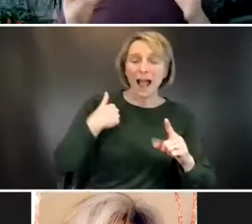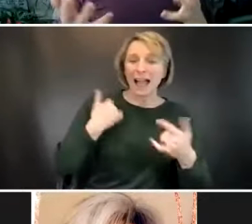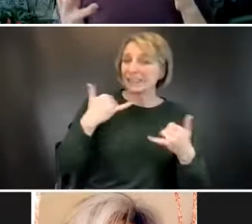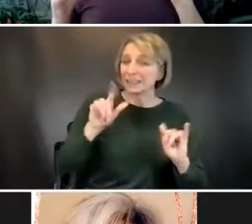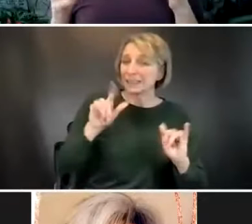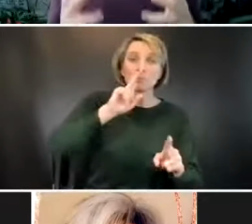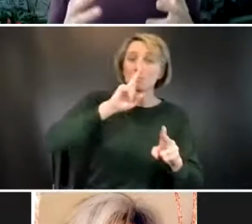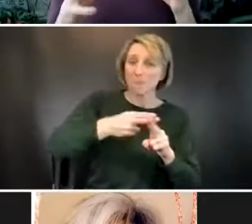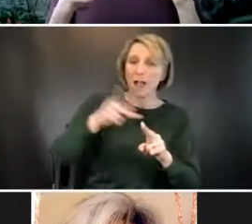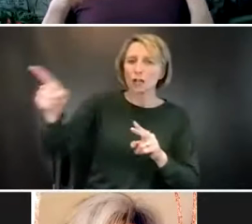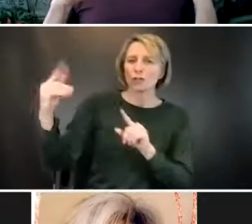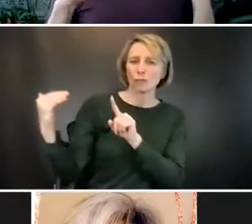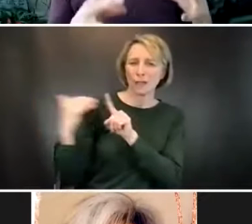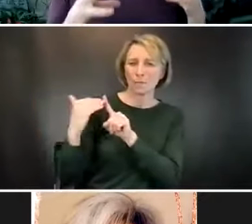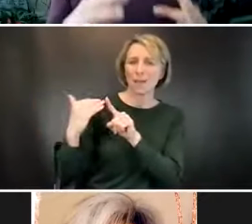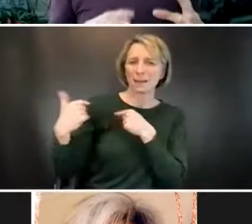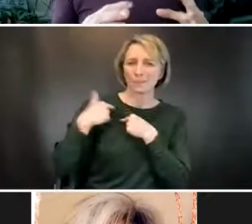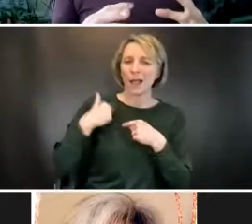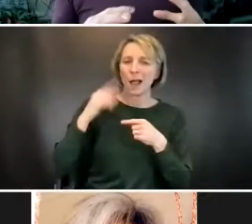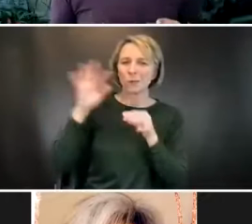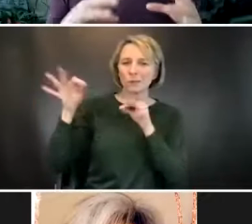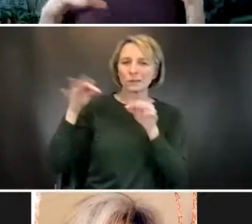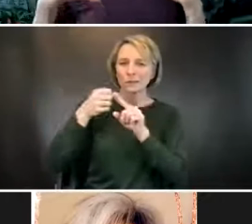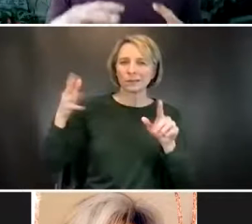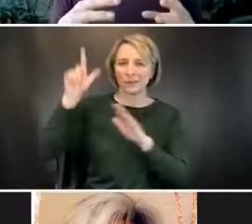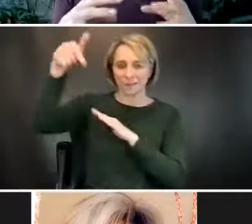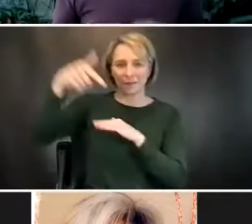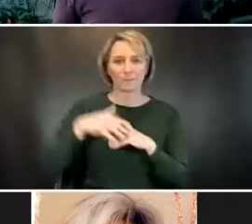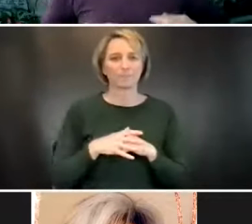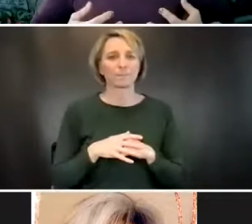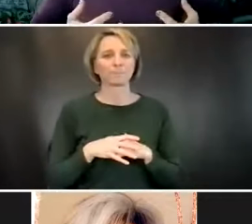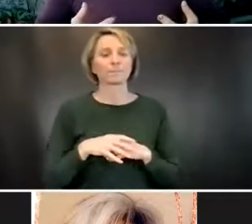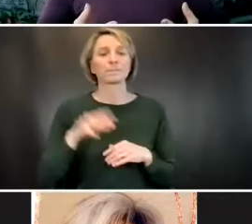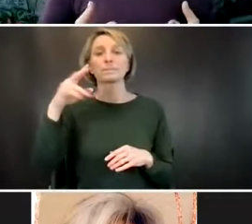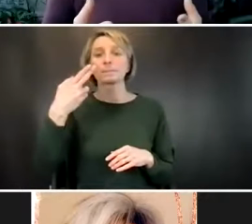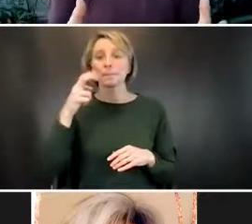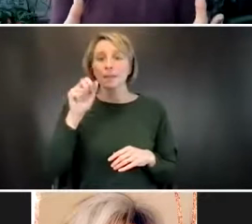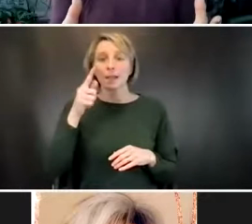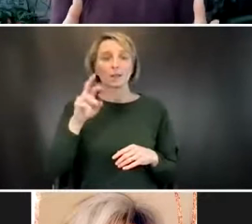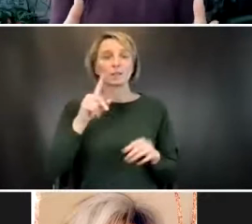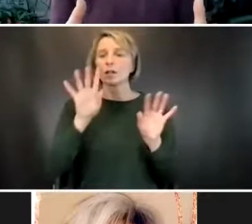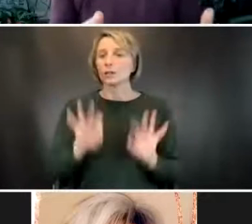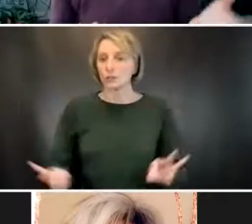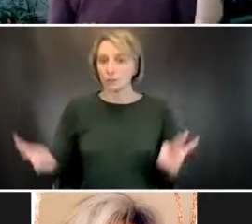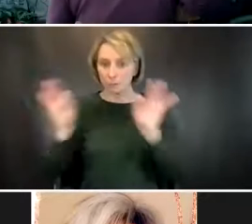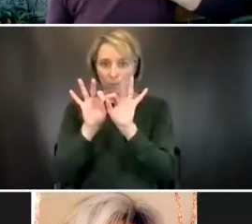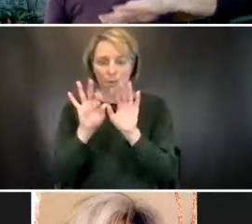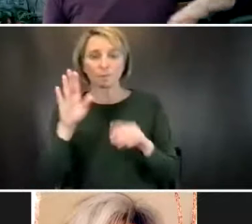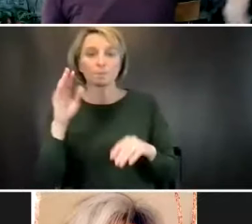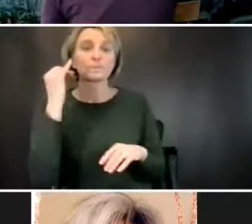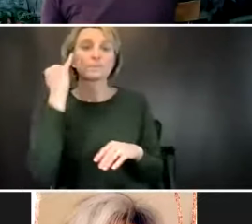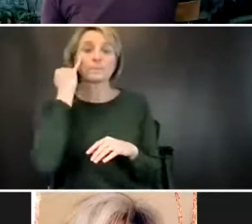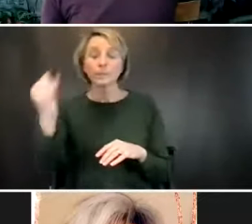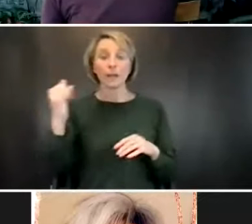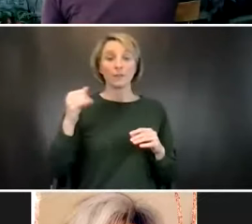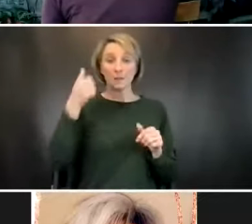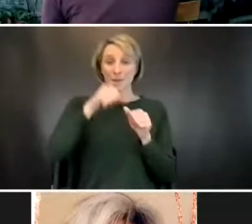The problem happens is if we get stuck between the stress response and